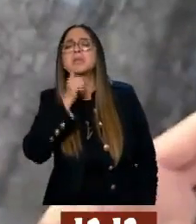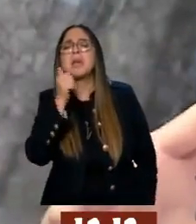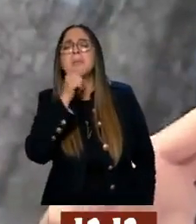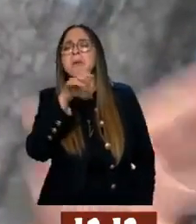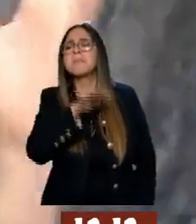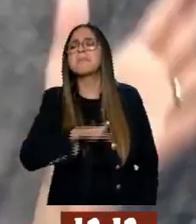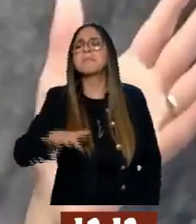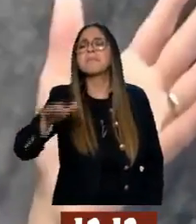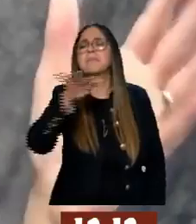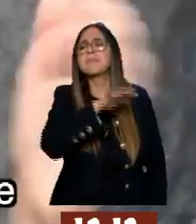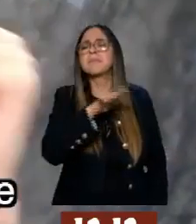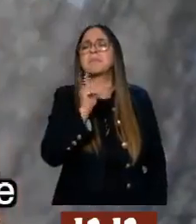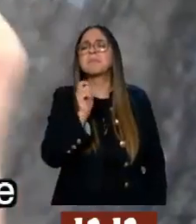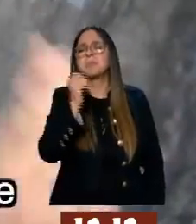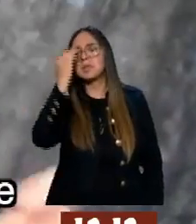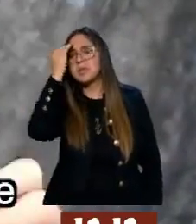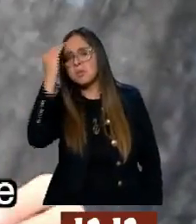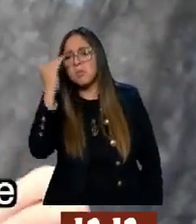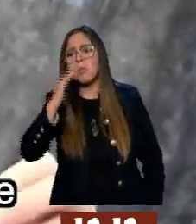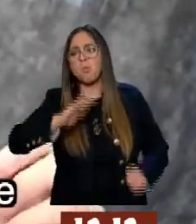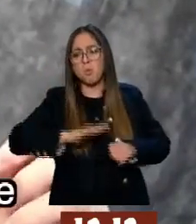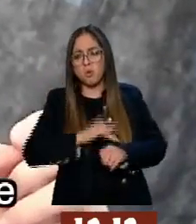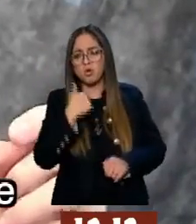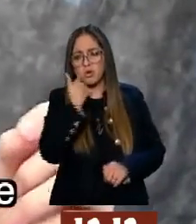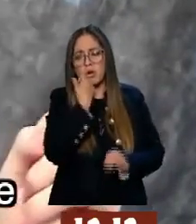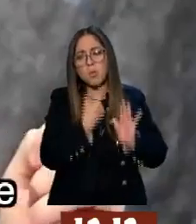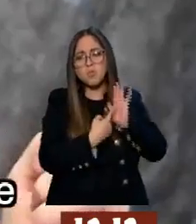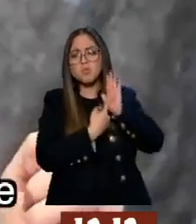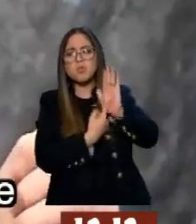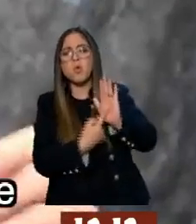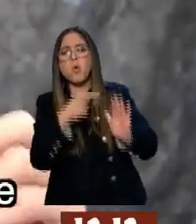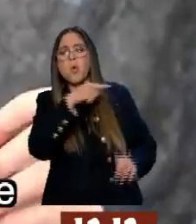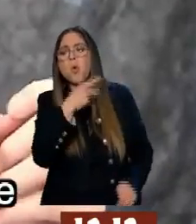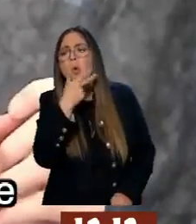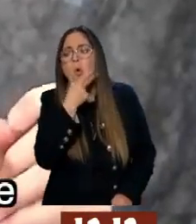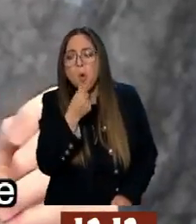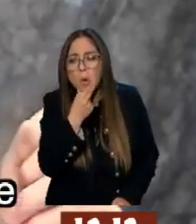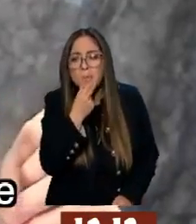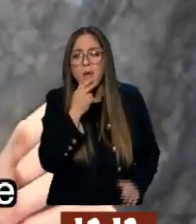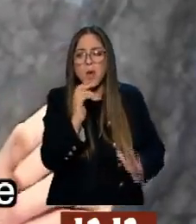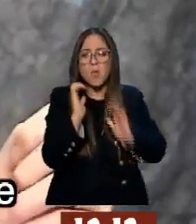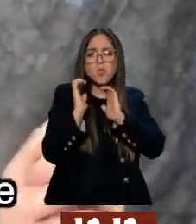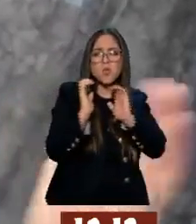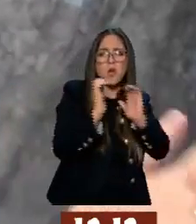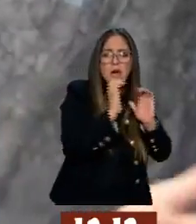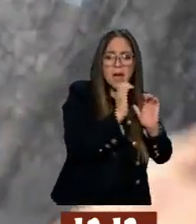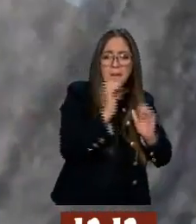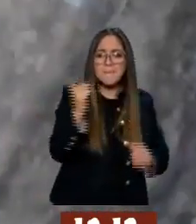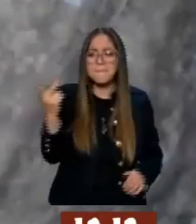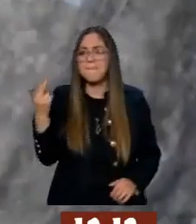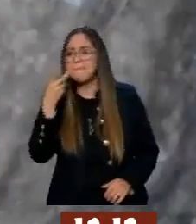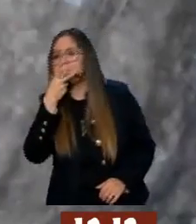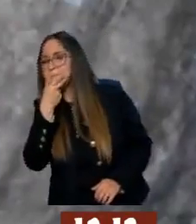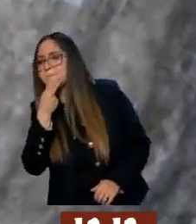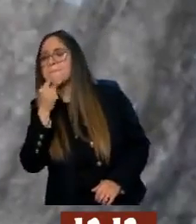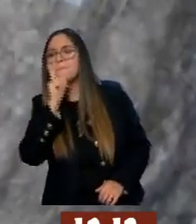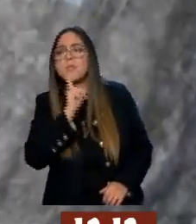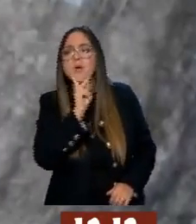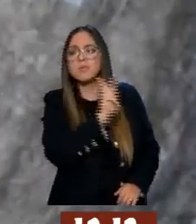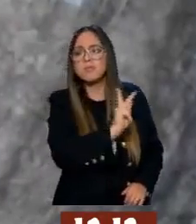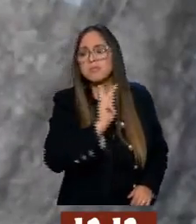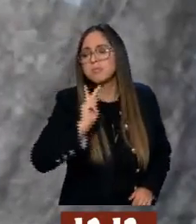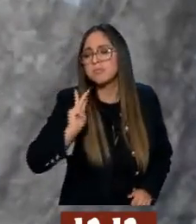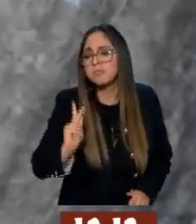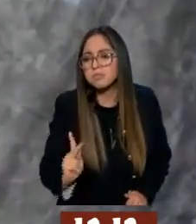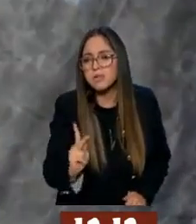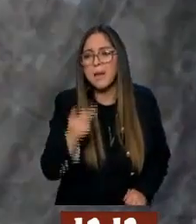to kind of wake up to that. And so I wanted to write a scene that a guy could enter that wouldn't be that big of a deal, but if a woman entered, it would be